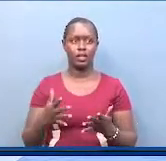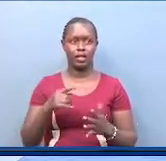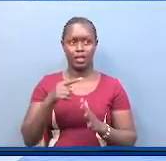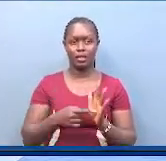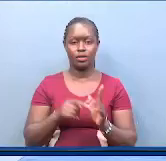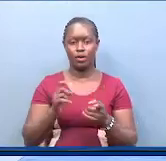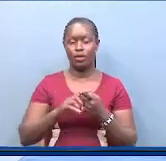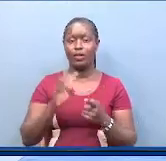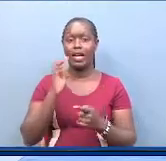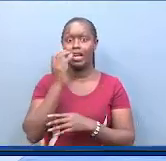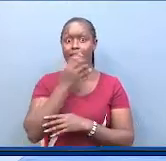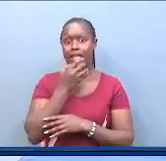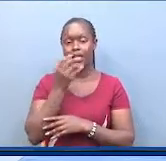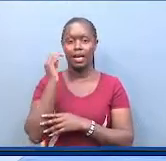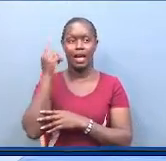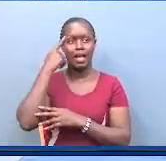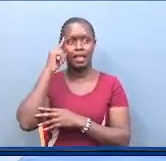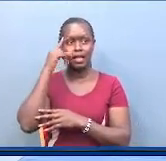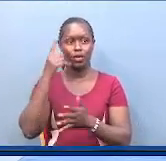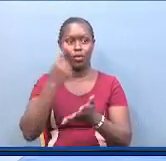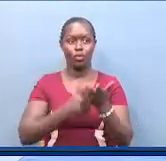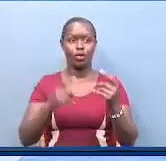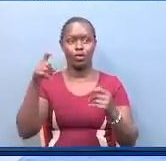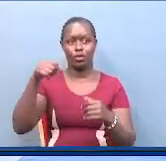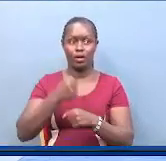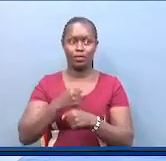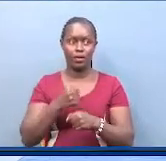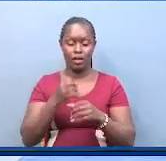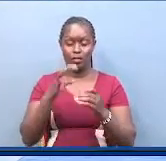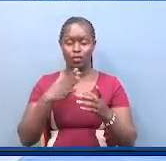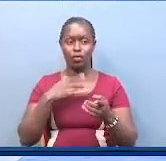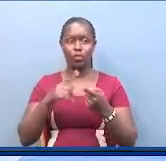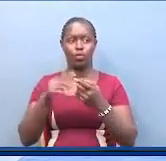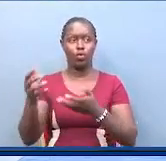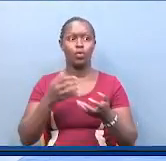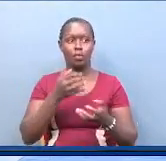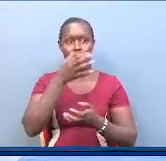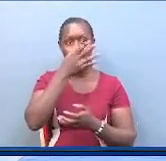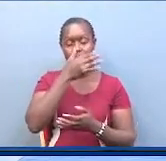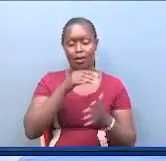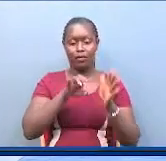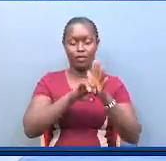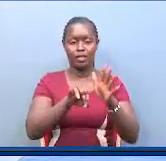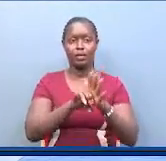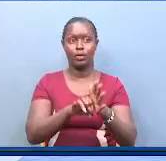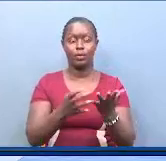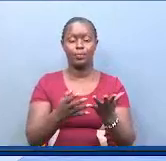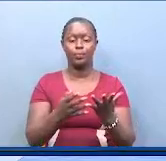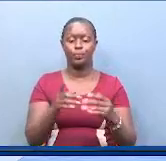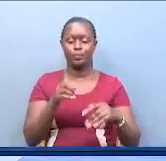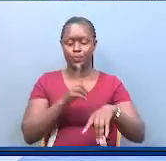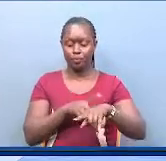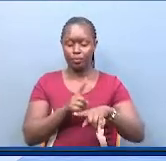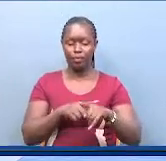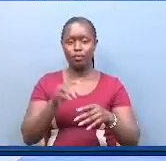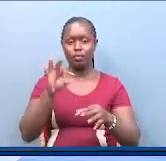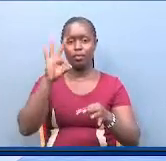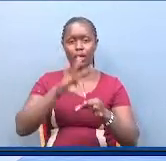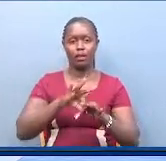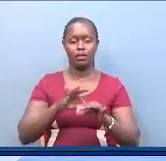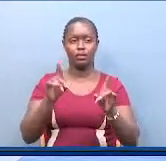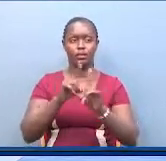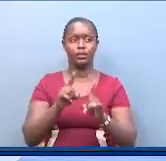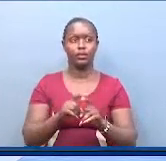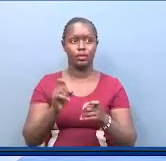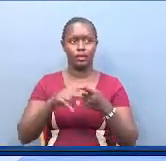Rigathi Gachagua. I think what they should have done, if you want to bring any lies, like in fact, when you are vying, I